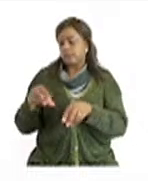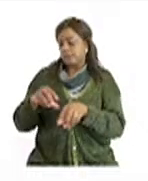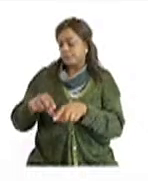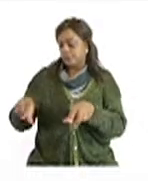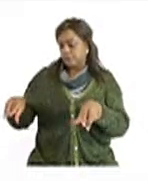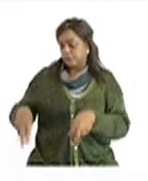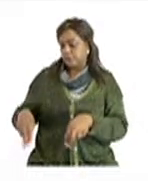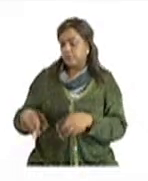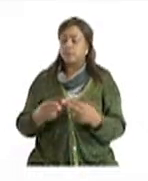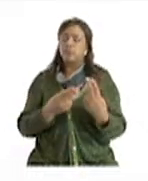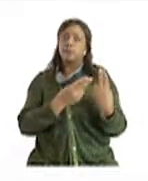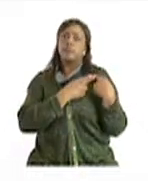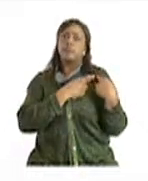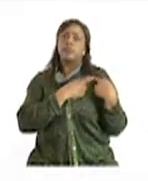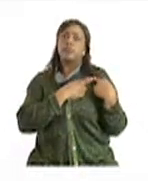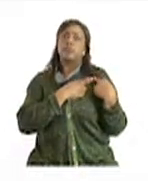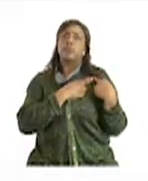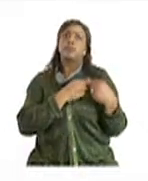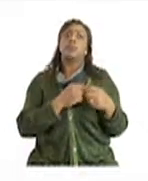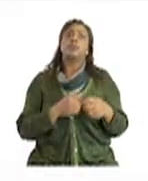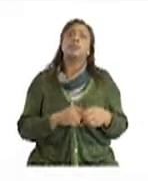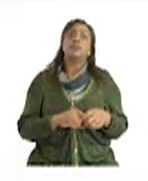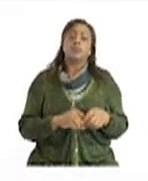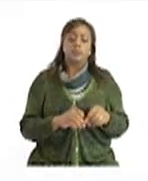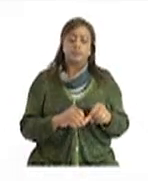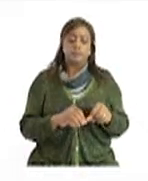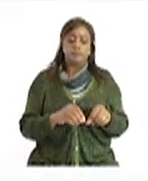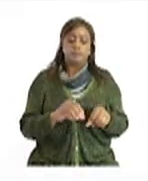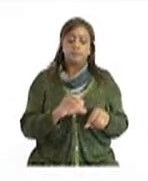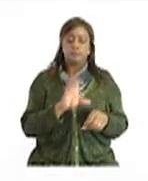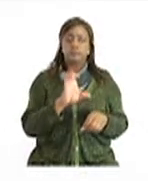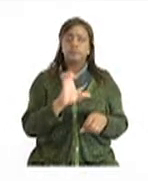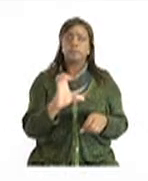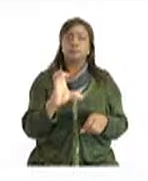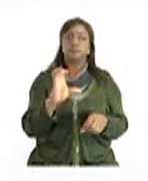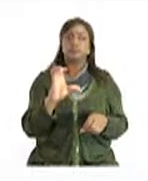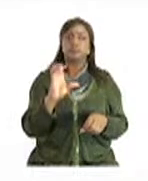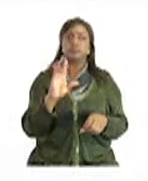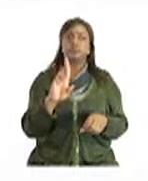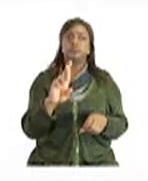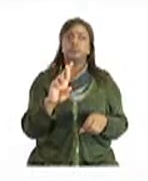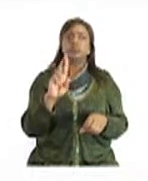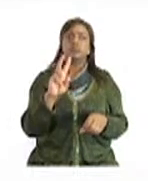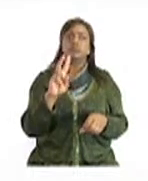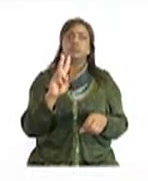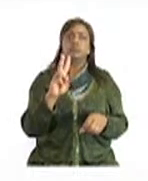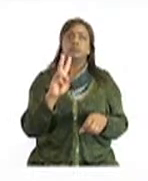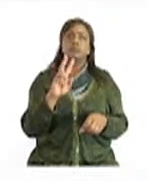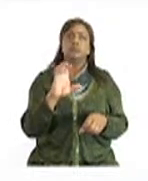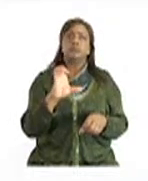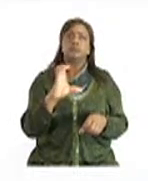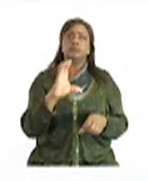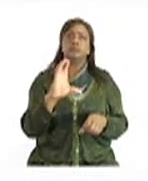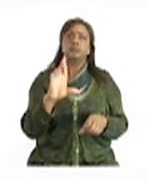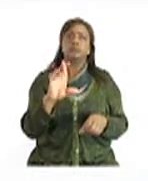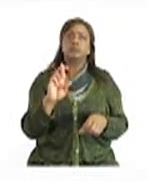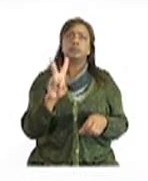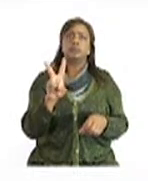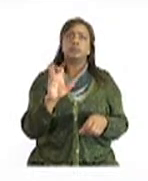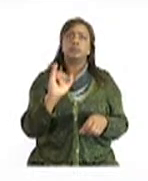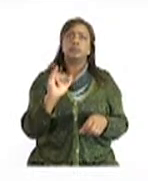use. The cervix is responsible for connecting the vagina to the uterus.